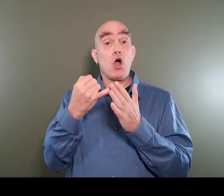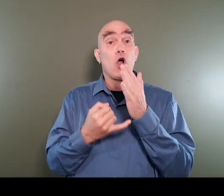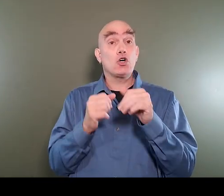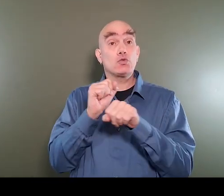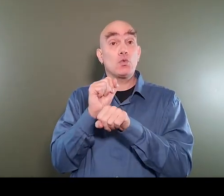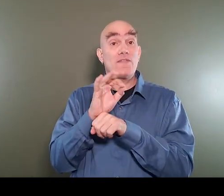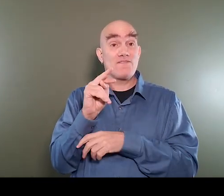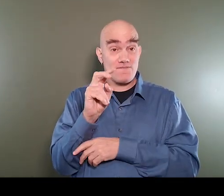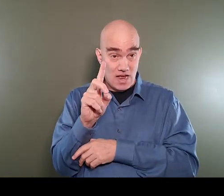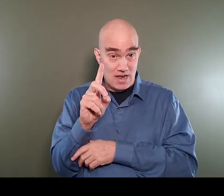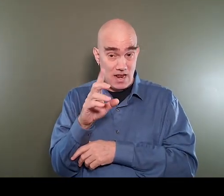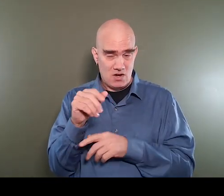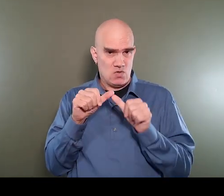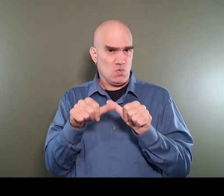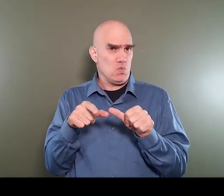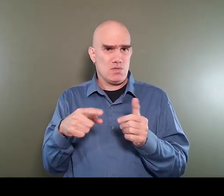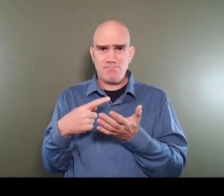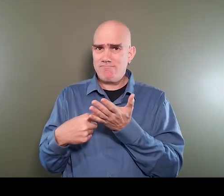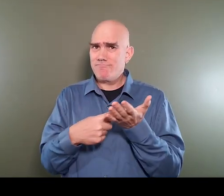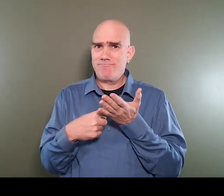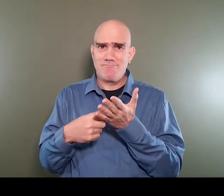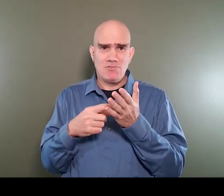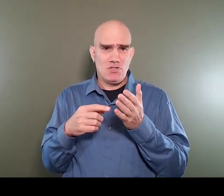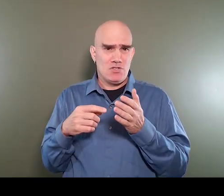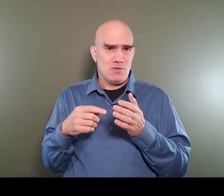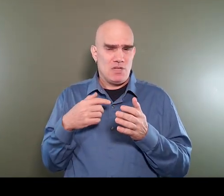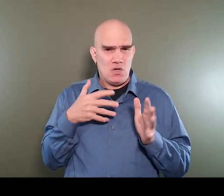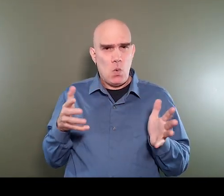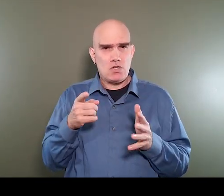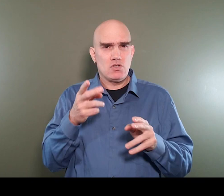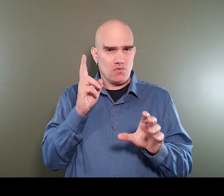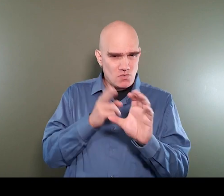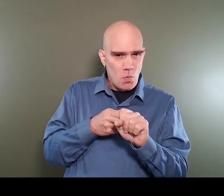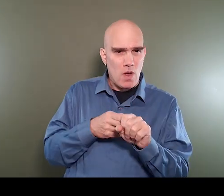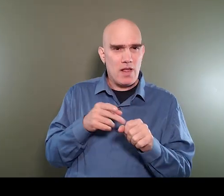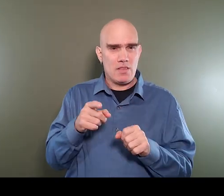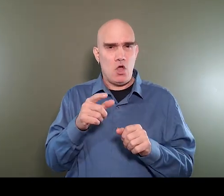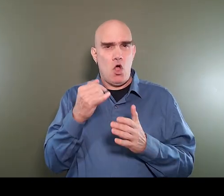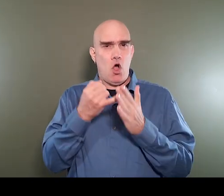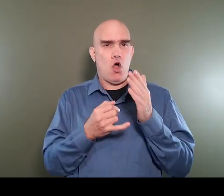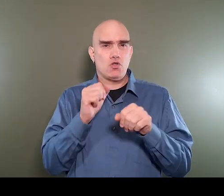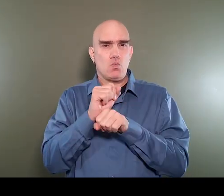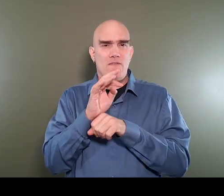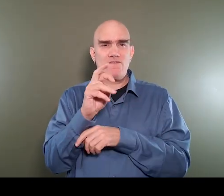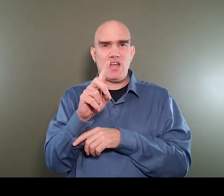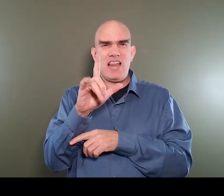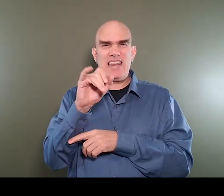thedisabled.com. And to learn more about the Arts Work Fund and to continue the conversation, we encourage you to join the Arts Work Fund